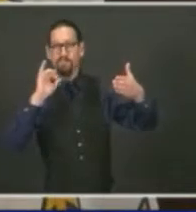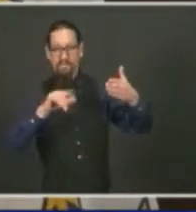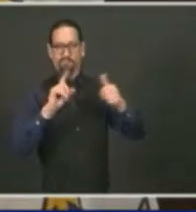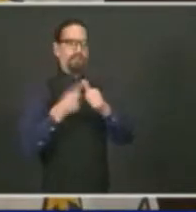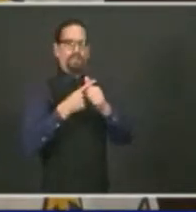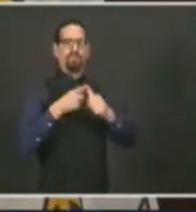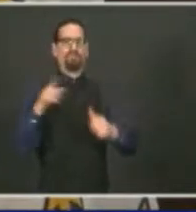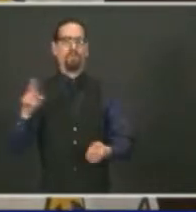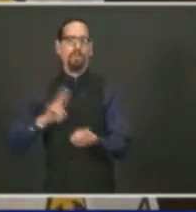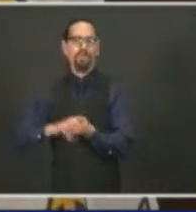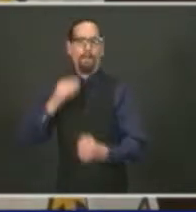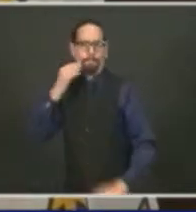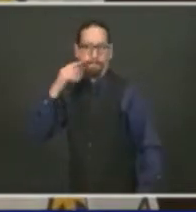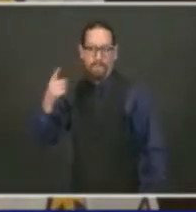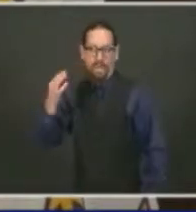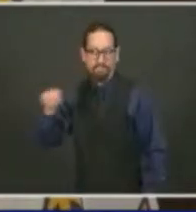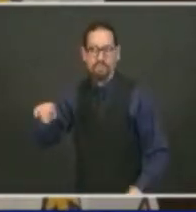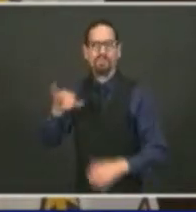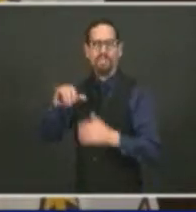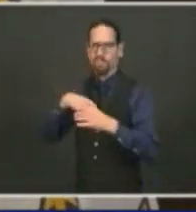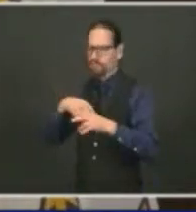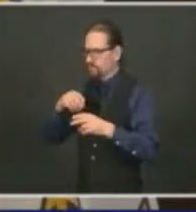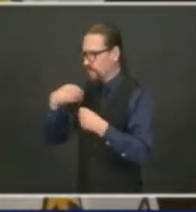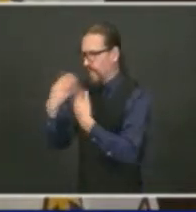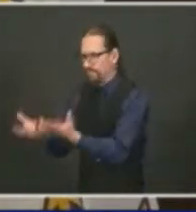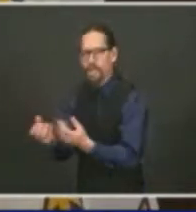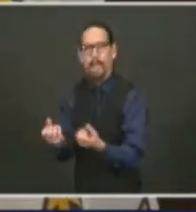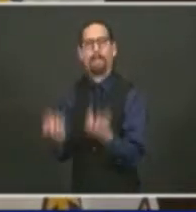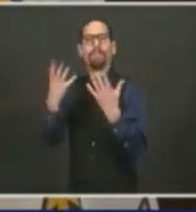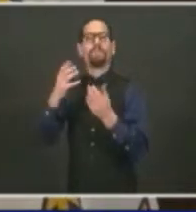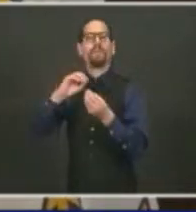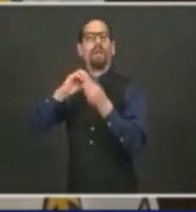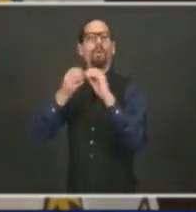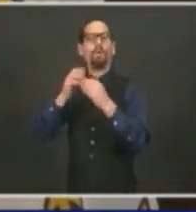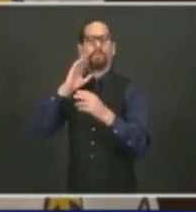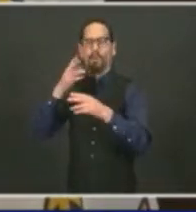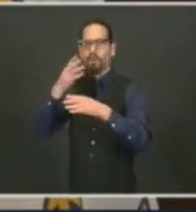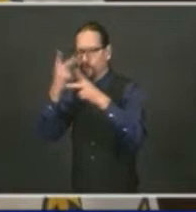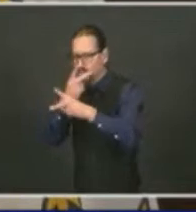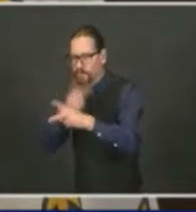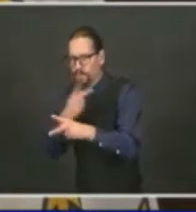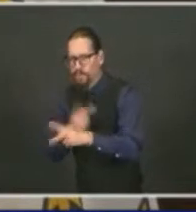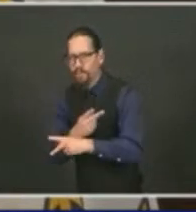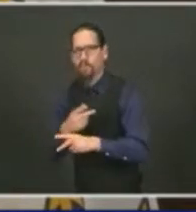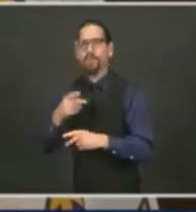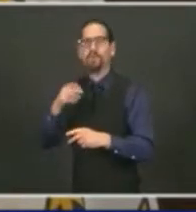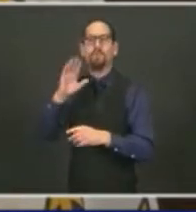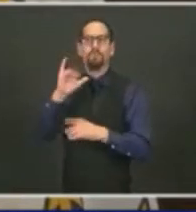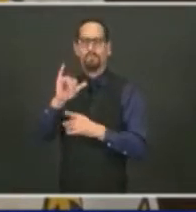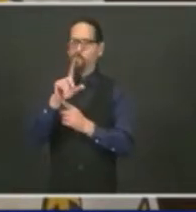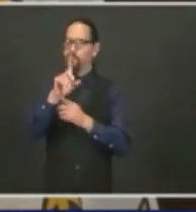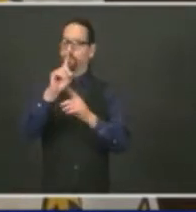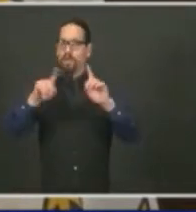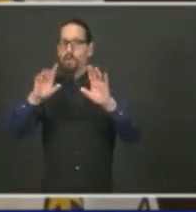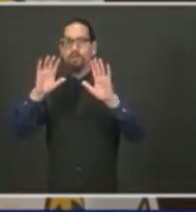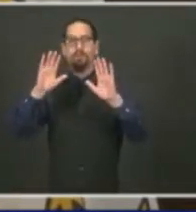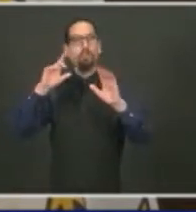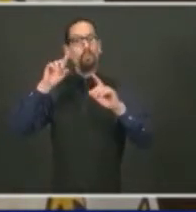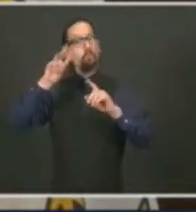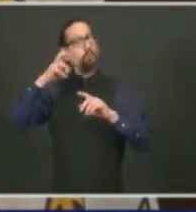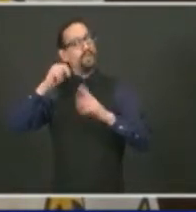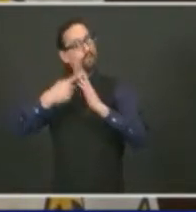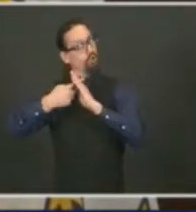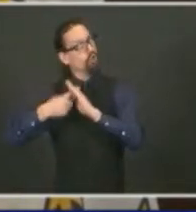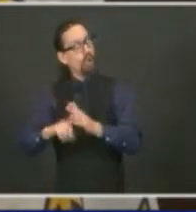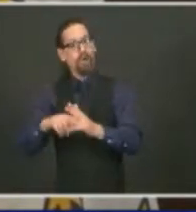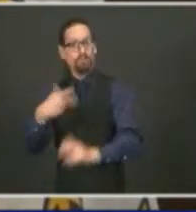allocate. And so that will happen by December 28th is when we start that vaccination project. So this is happening